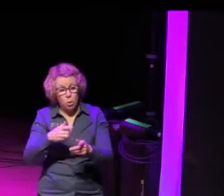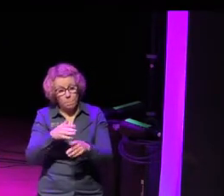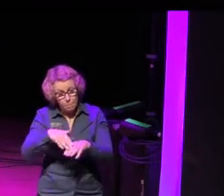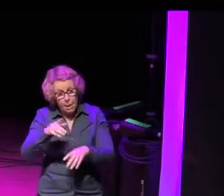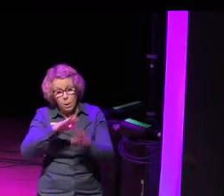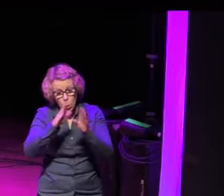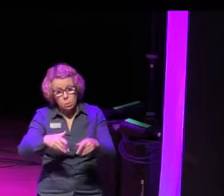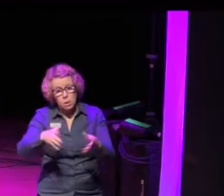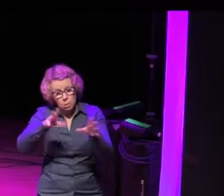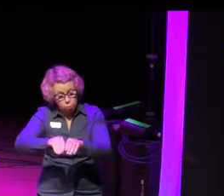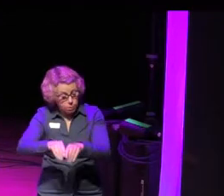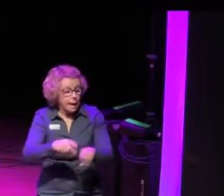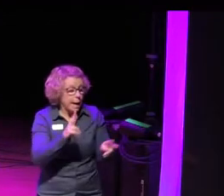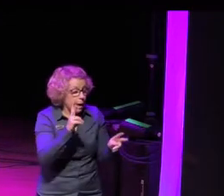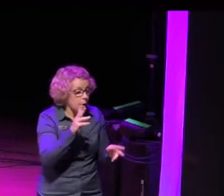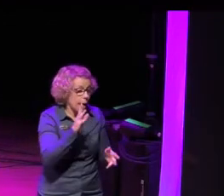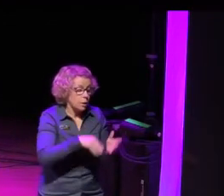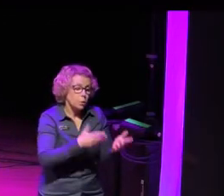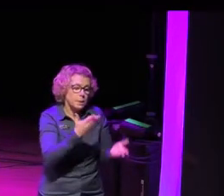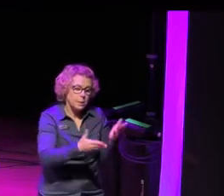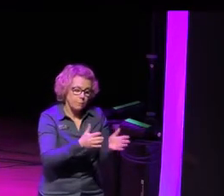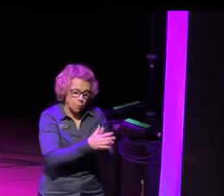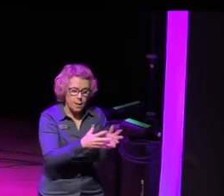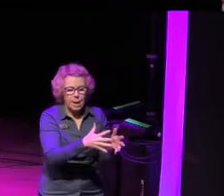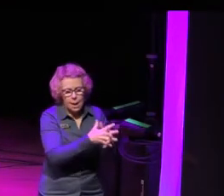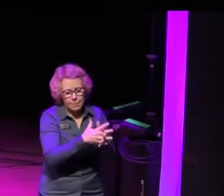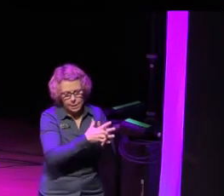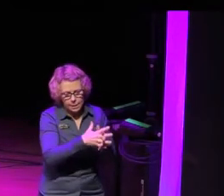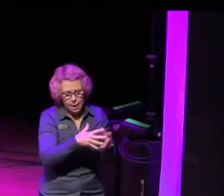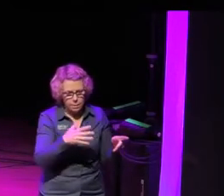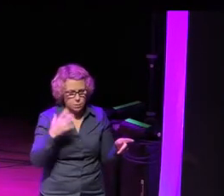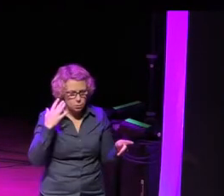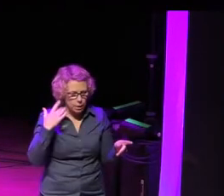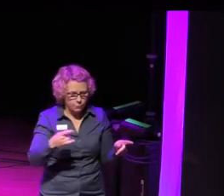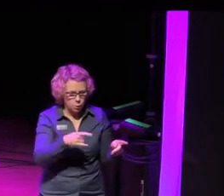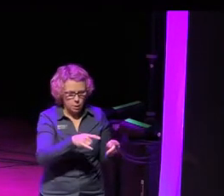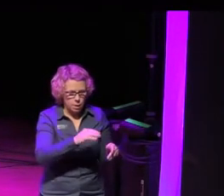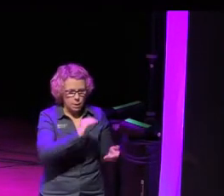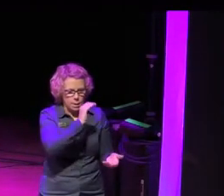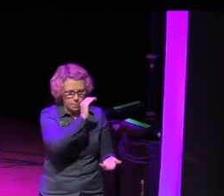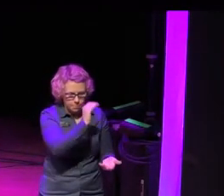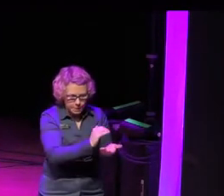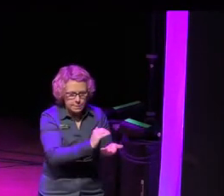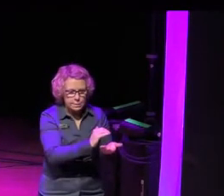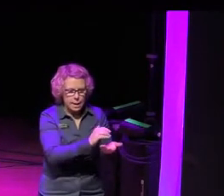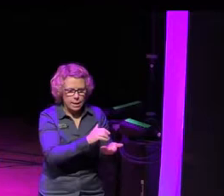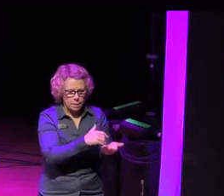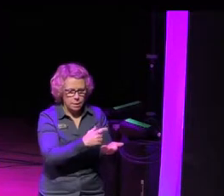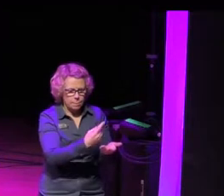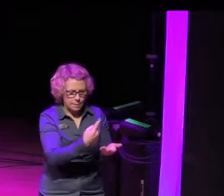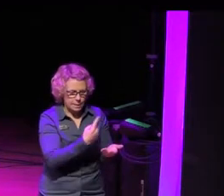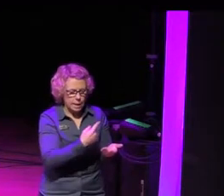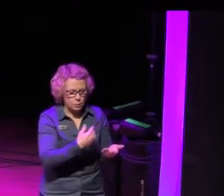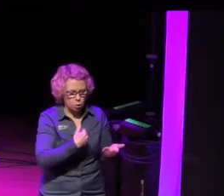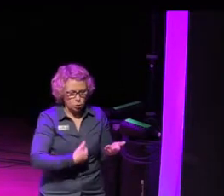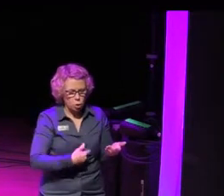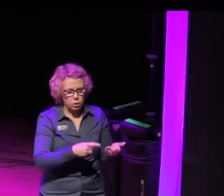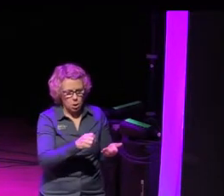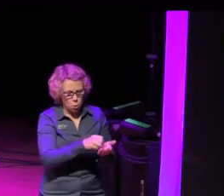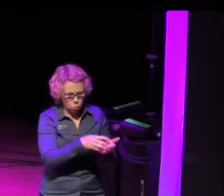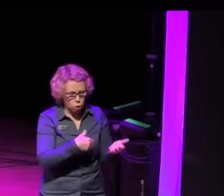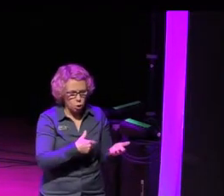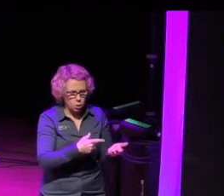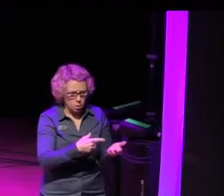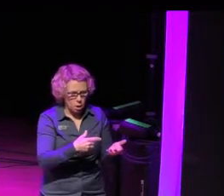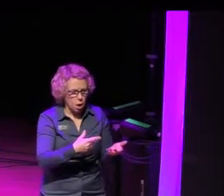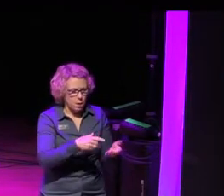have in a country like Turkey. So, I mean, it has that direct bearing on the protection